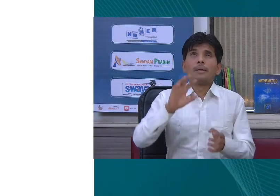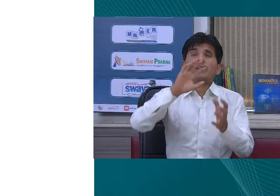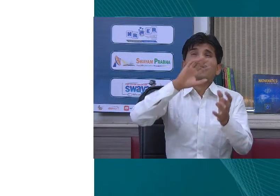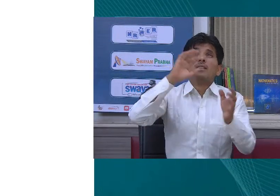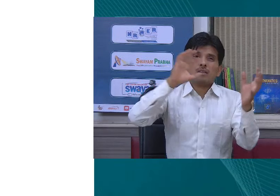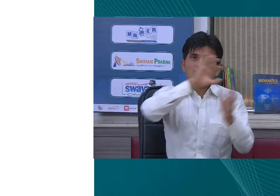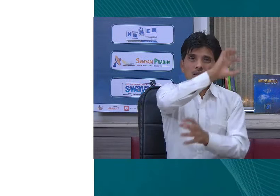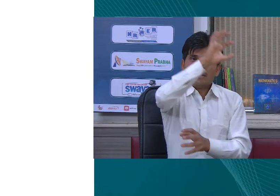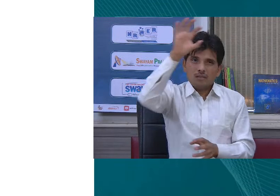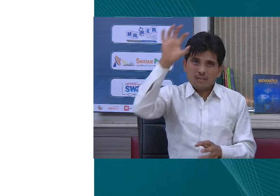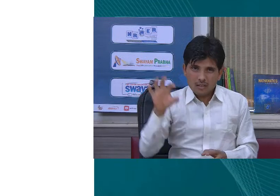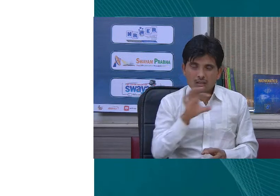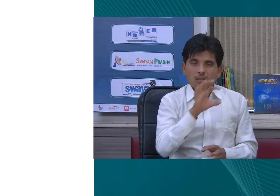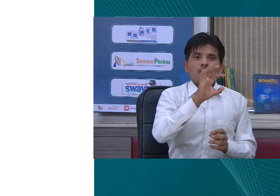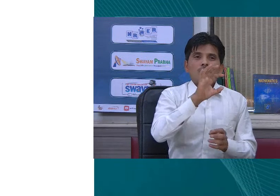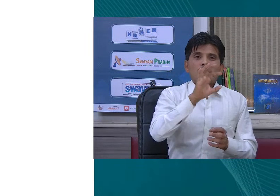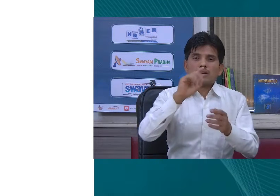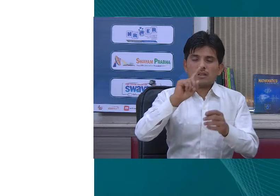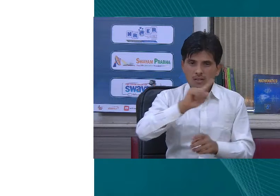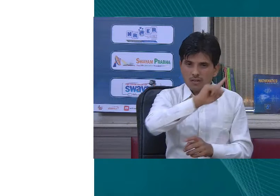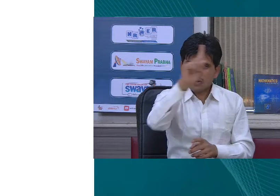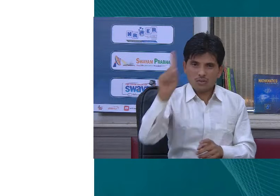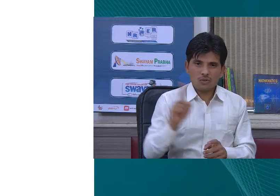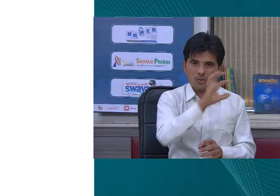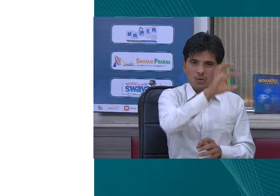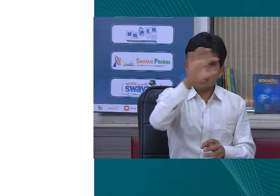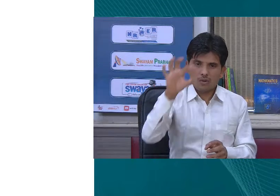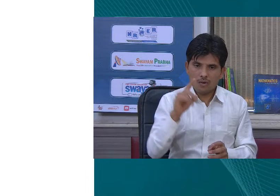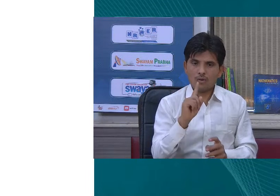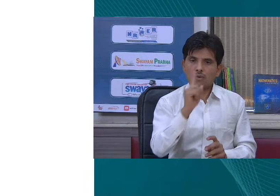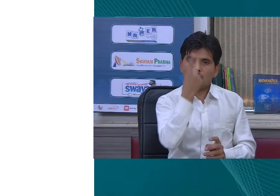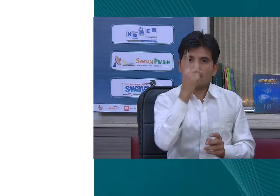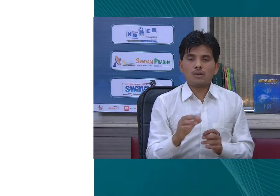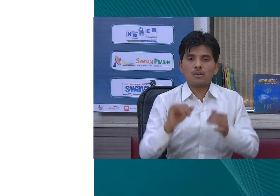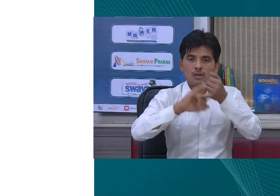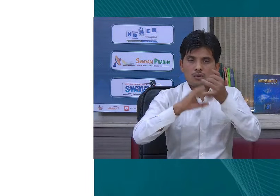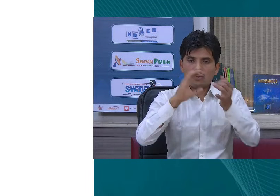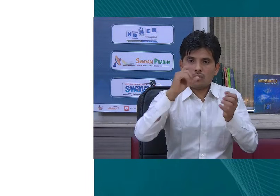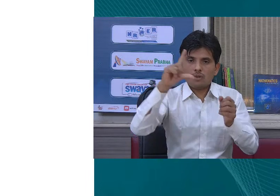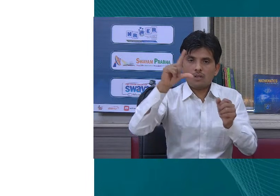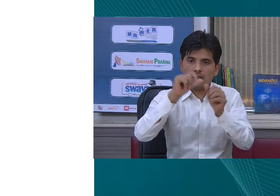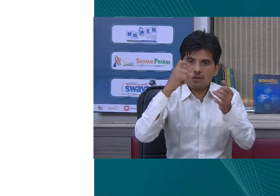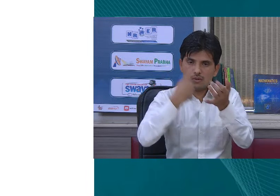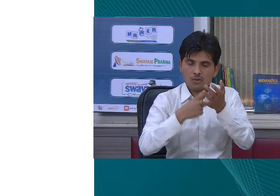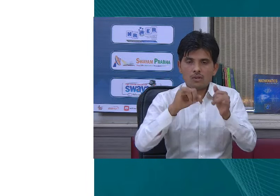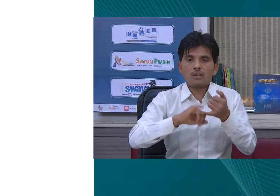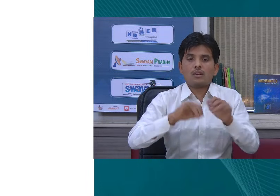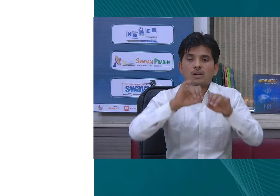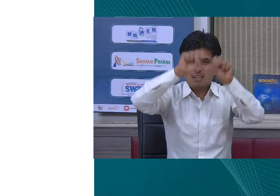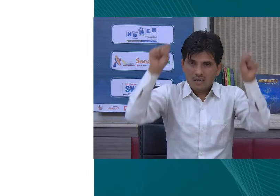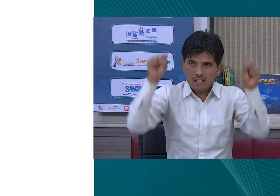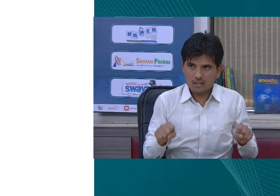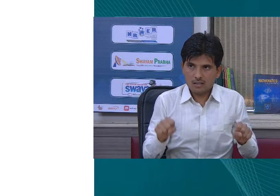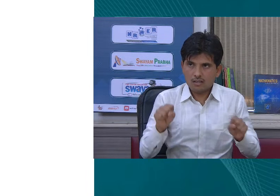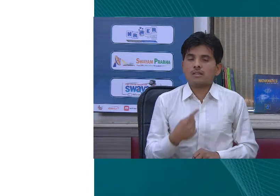sun. So the sun is the center of the solar system, the prime most